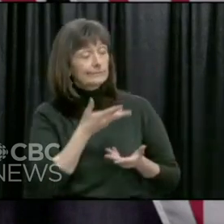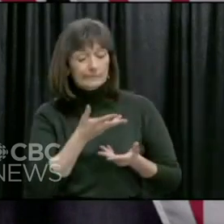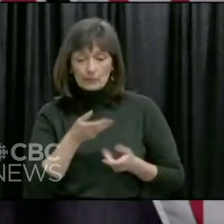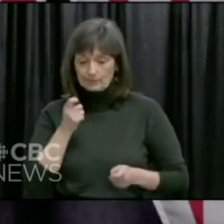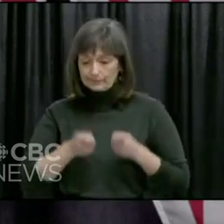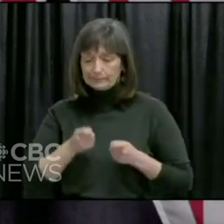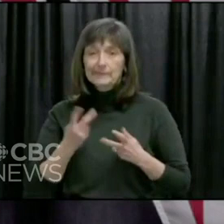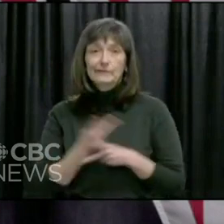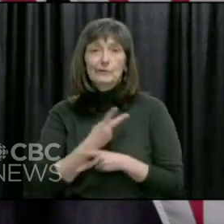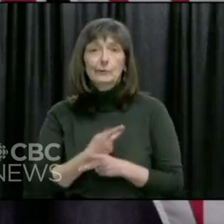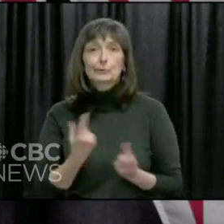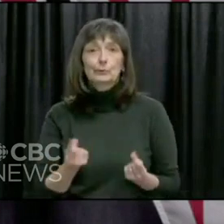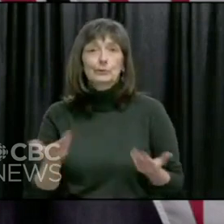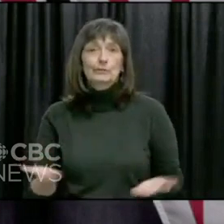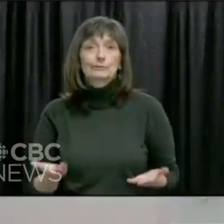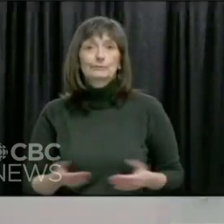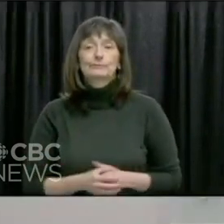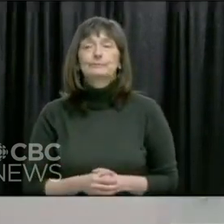testing.